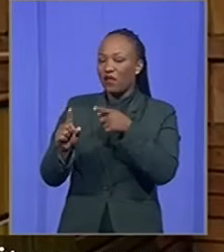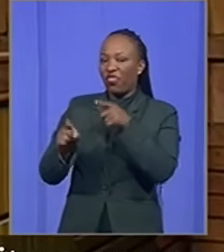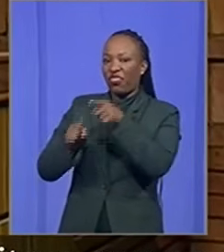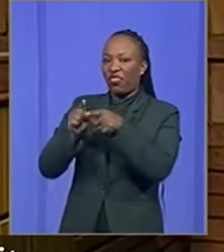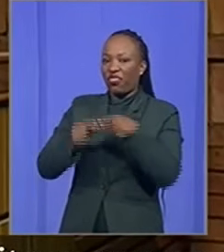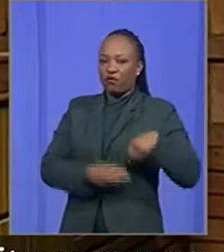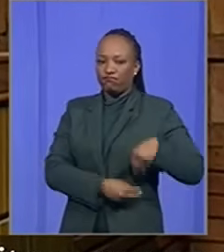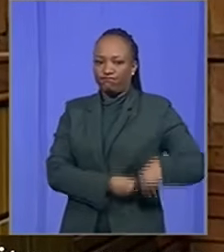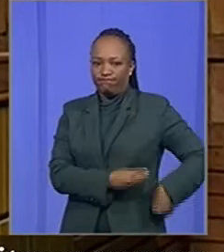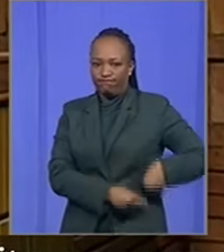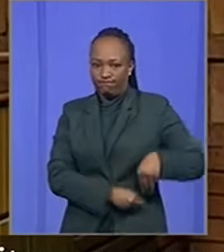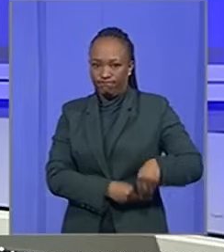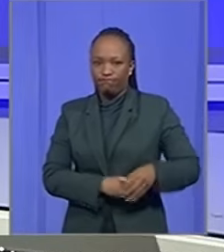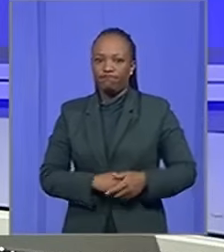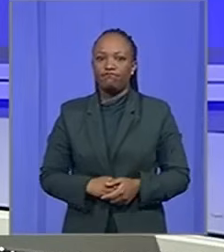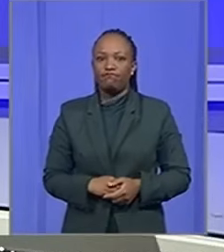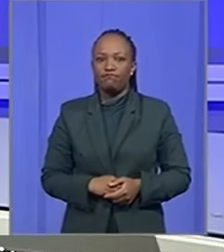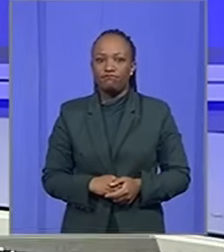bobodu.